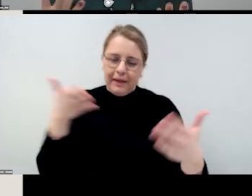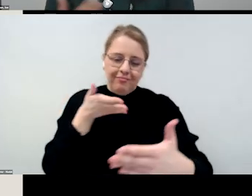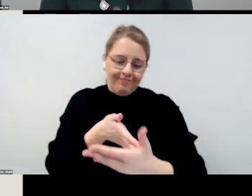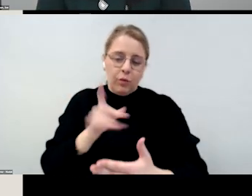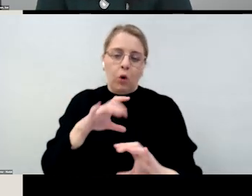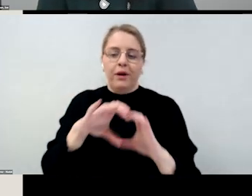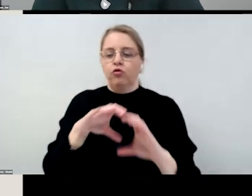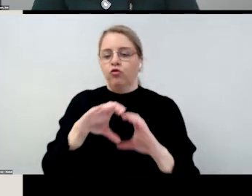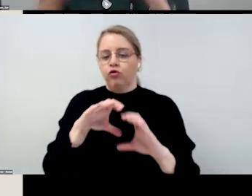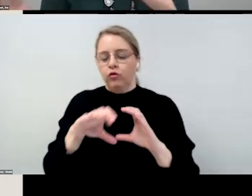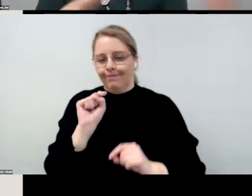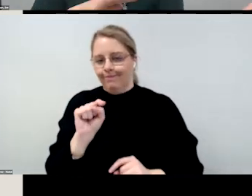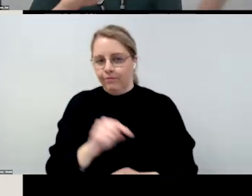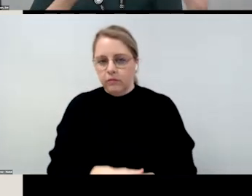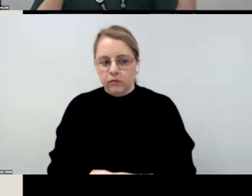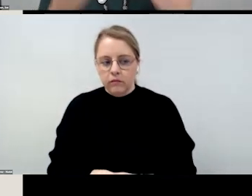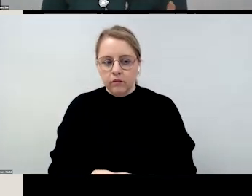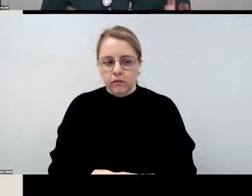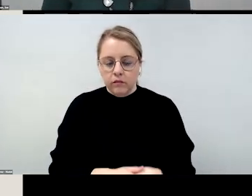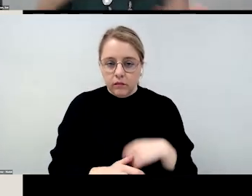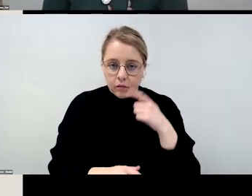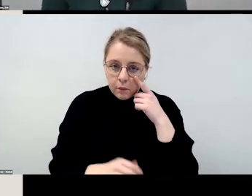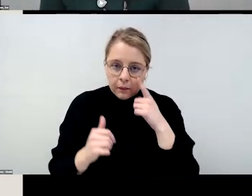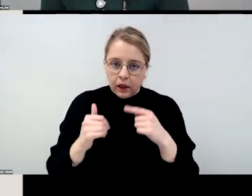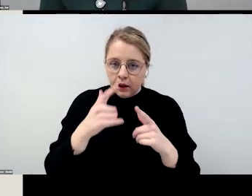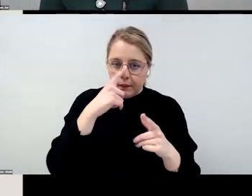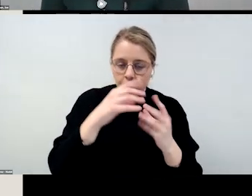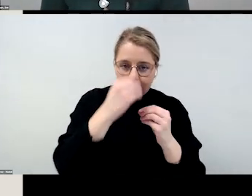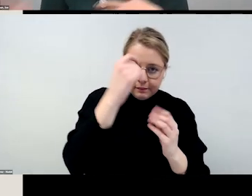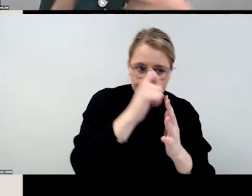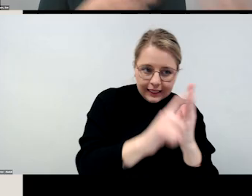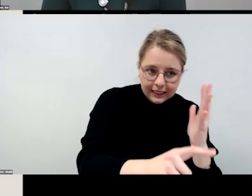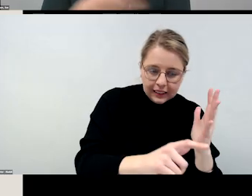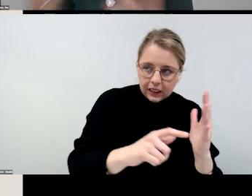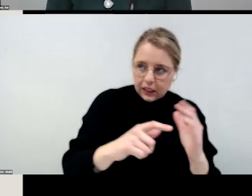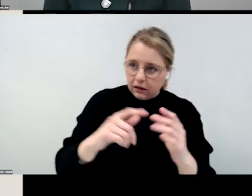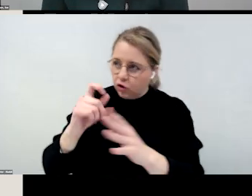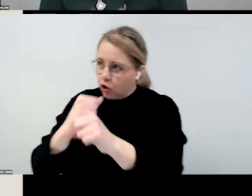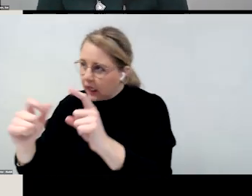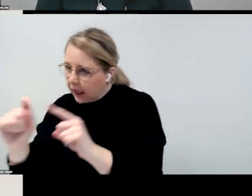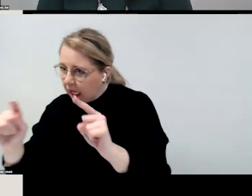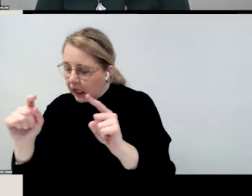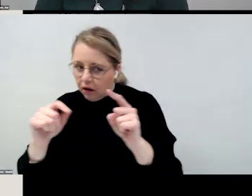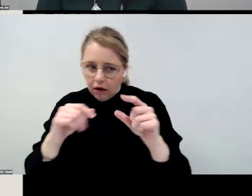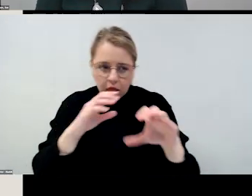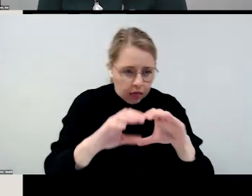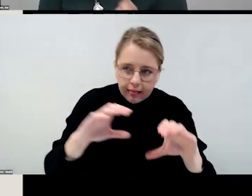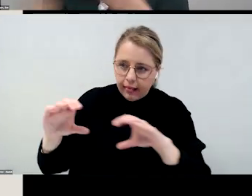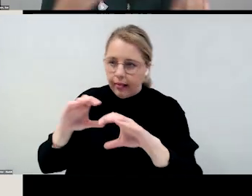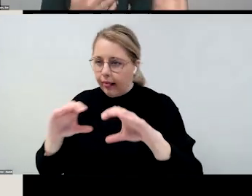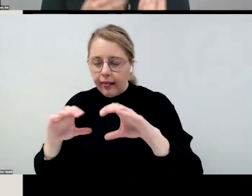kept coming up, whether it be communication between people with intellectual disability and the healthcare professional or support networks and the healthcare